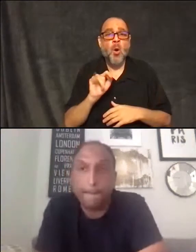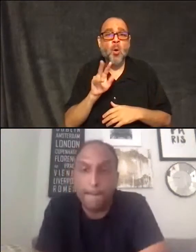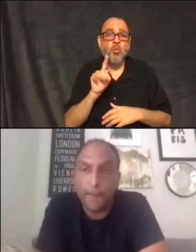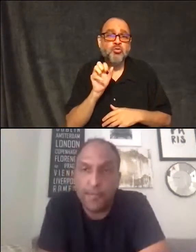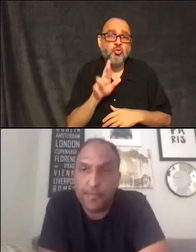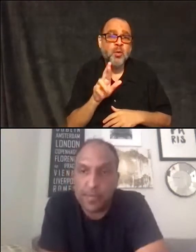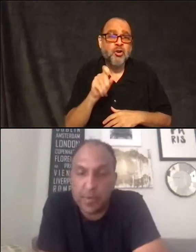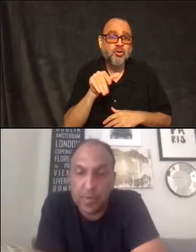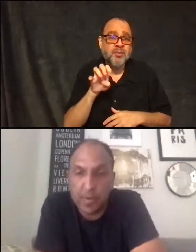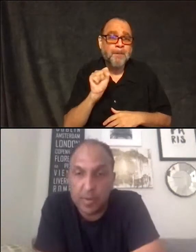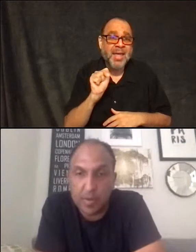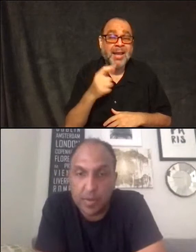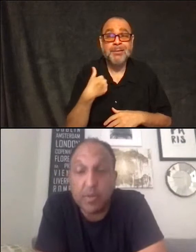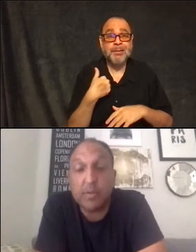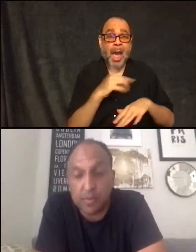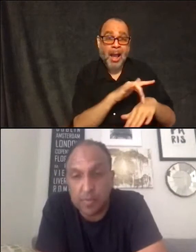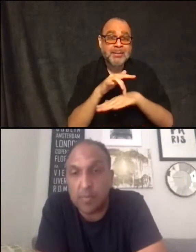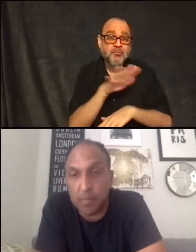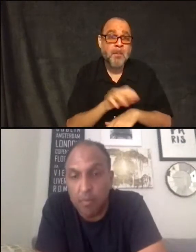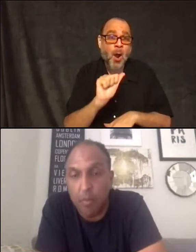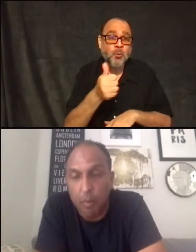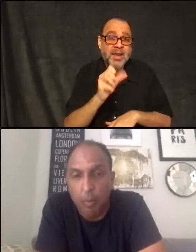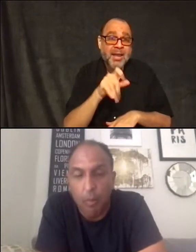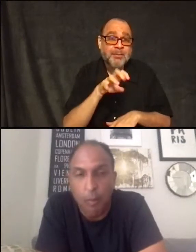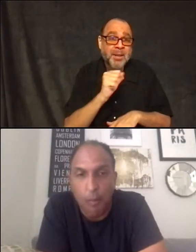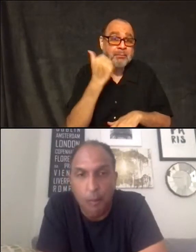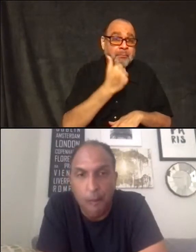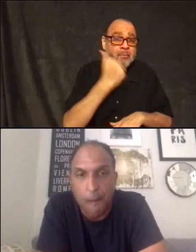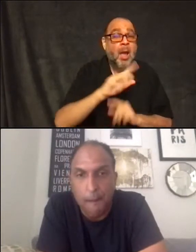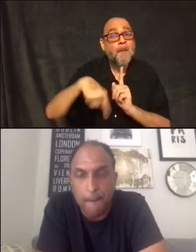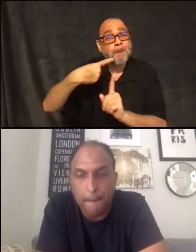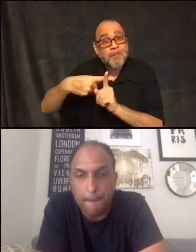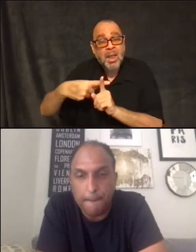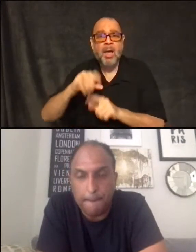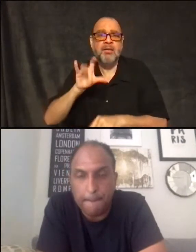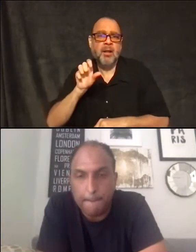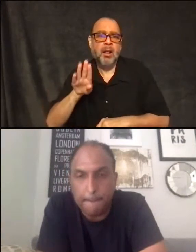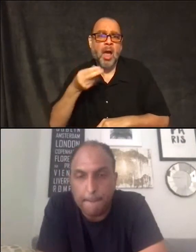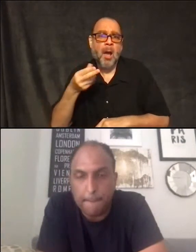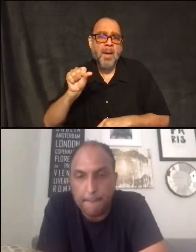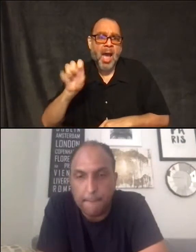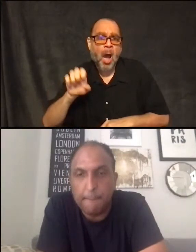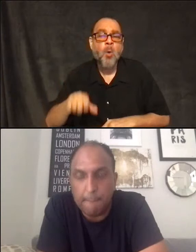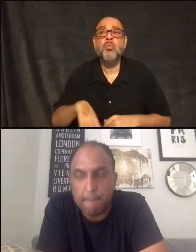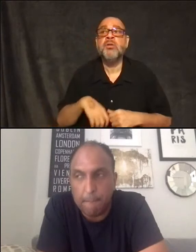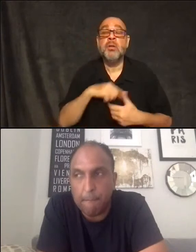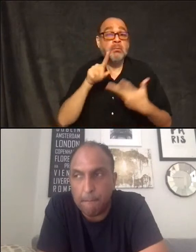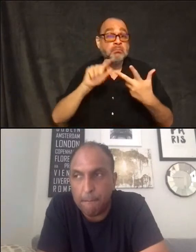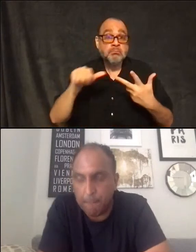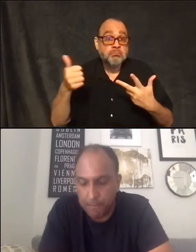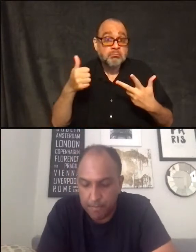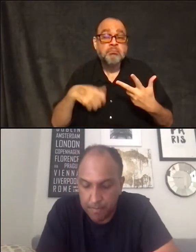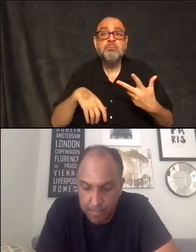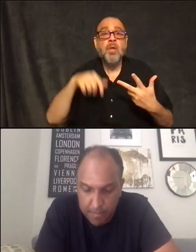a day on there. I've been on a Quilt. Quilt is a much more mental